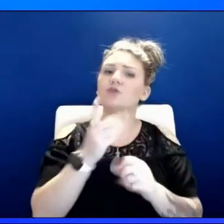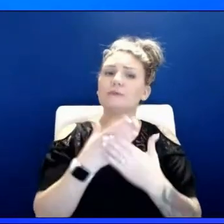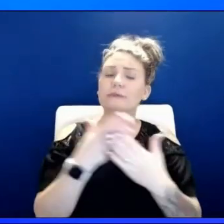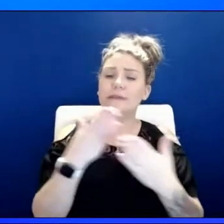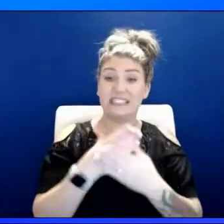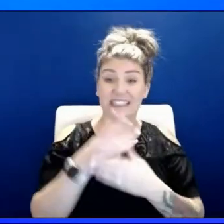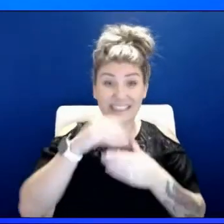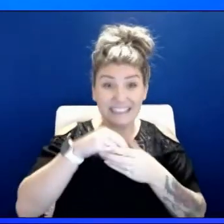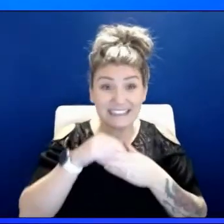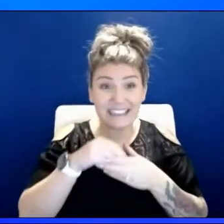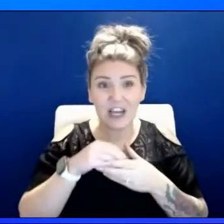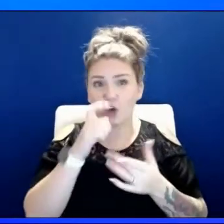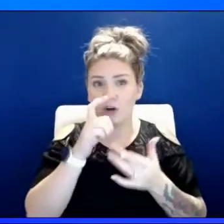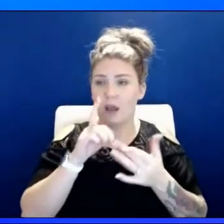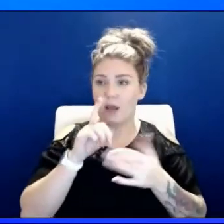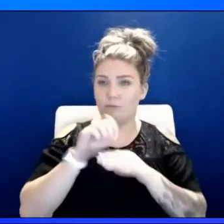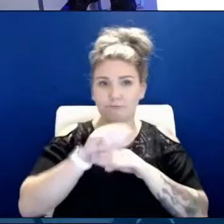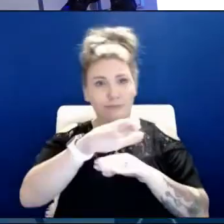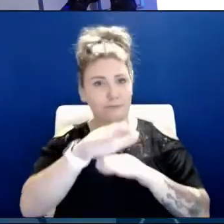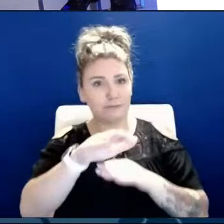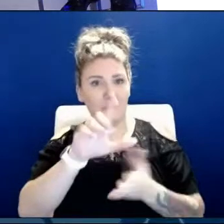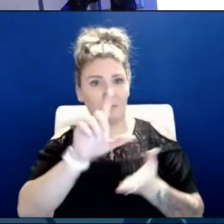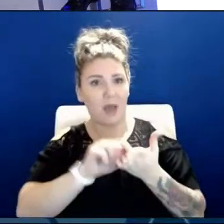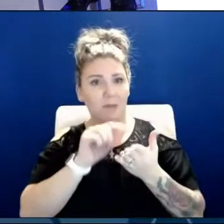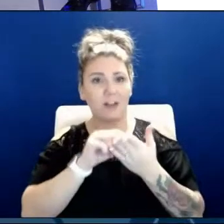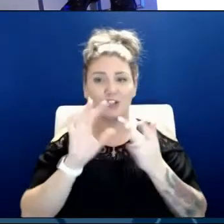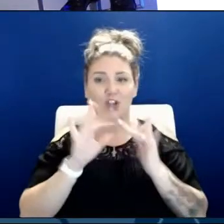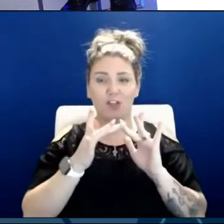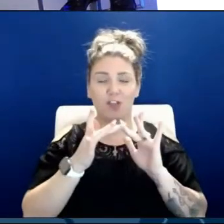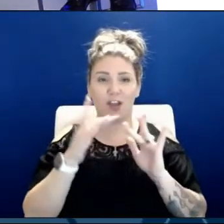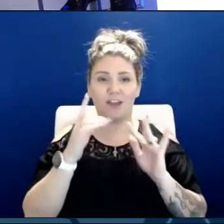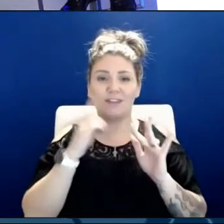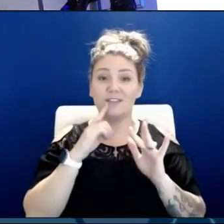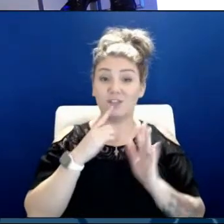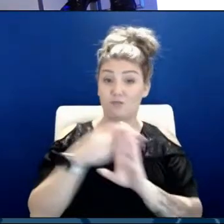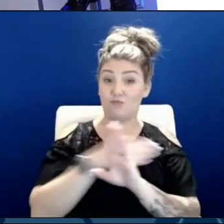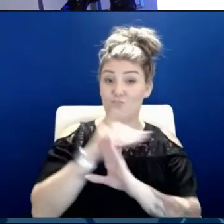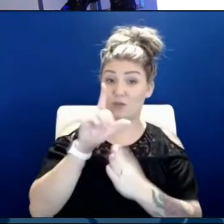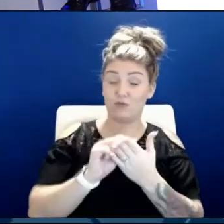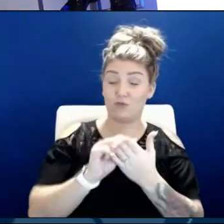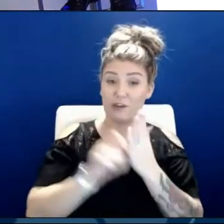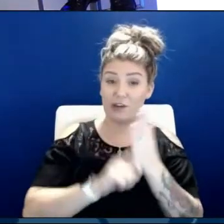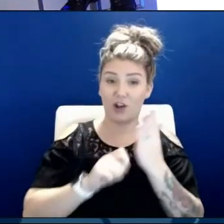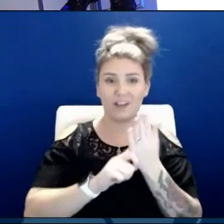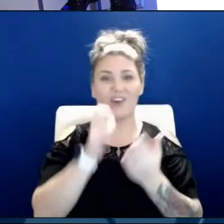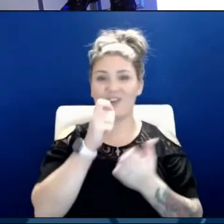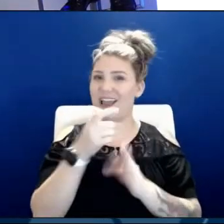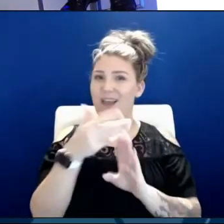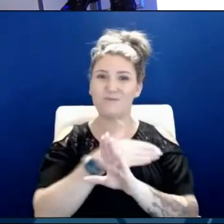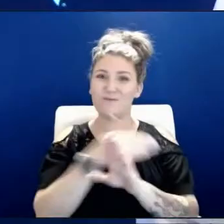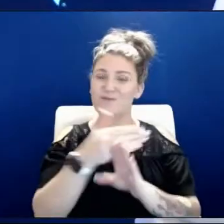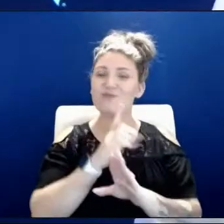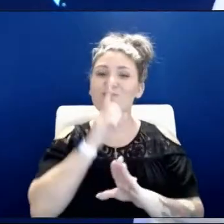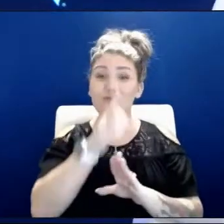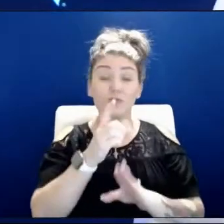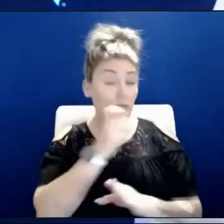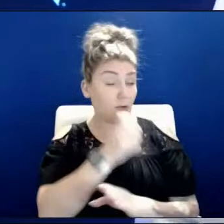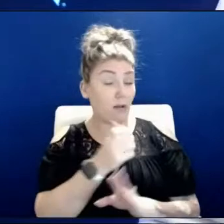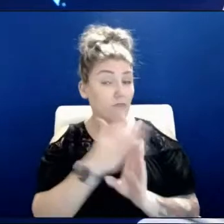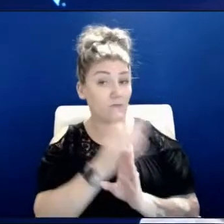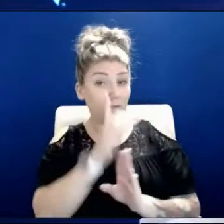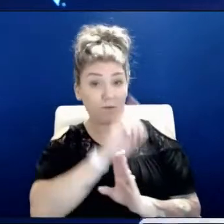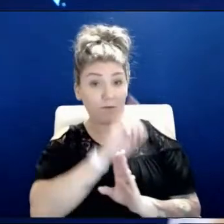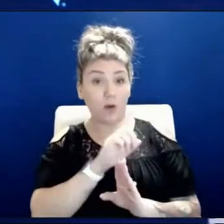put online for the public consumption. Here's what we know. Preprint articles are not pre-truth. They're not pre-false. They're just